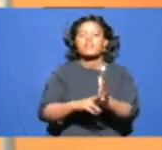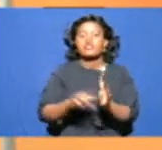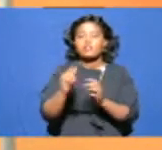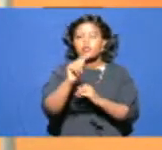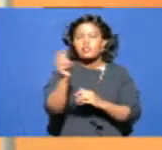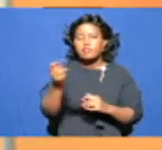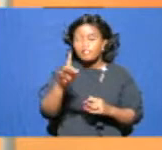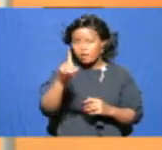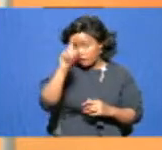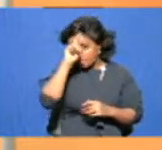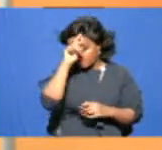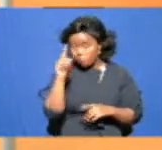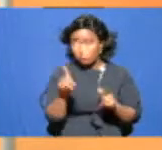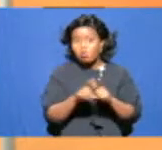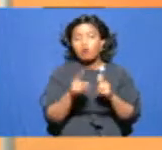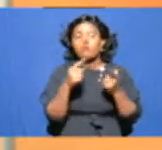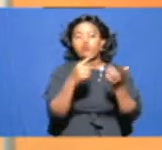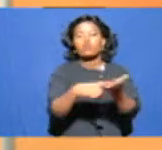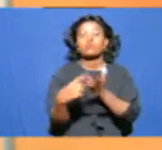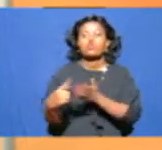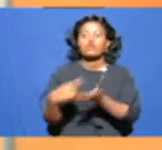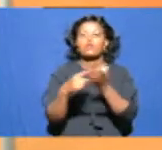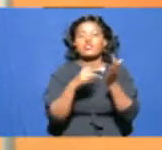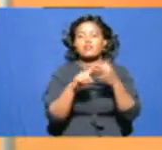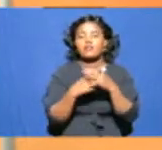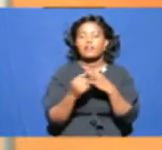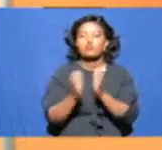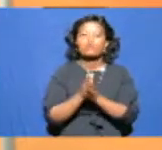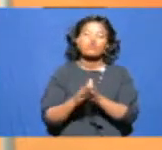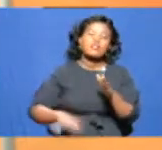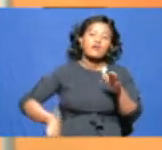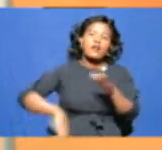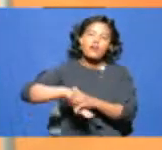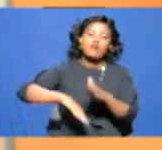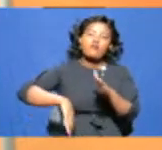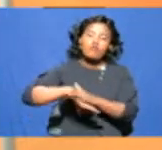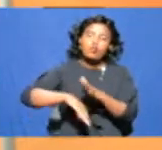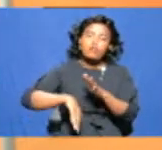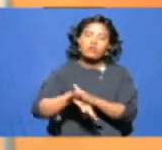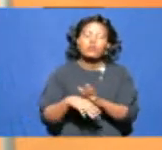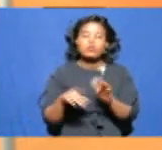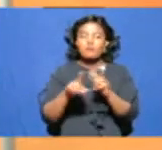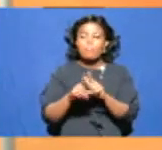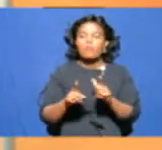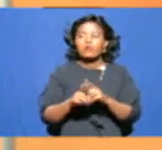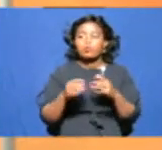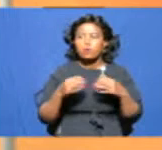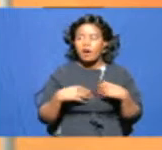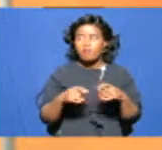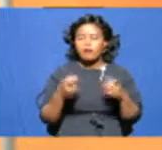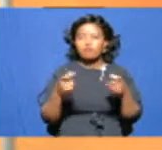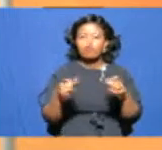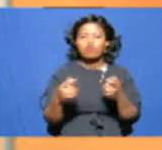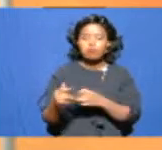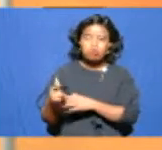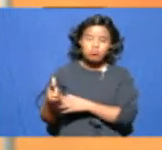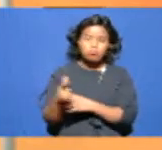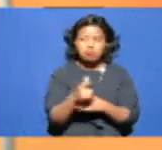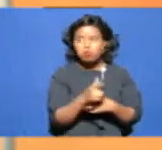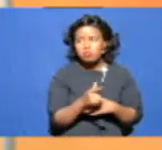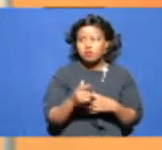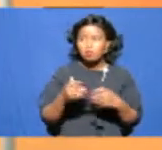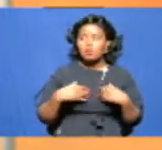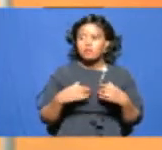And to discuss that, of course, that during the football development bait, to discuss that is sports journalist and analyst Greg